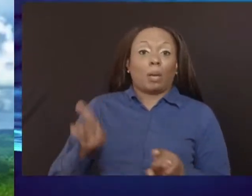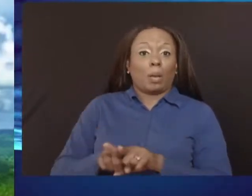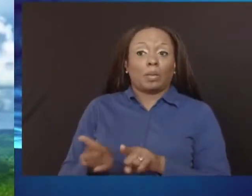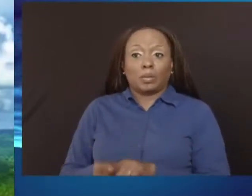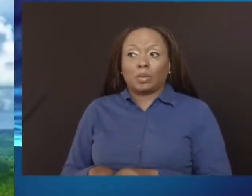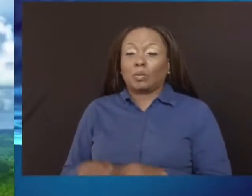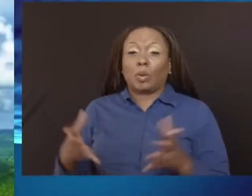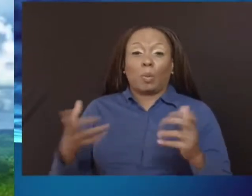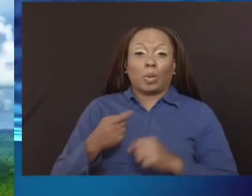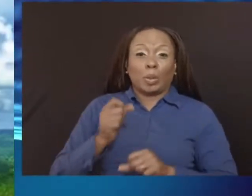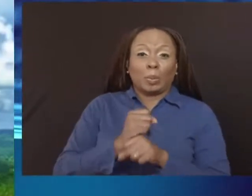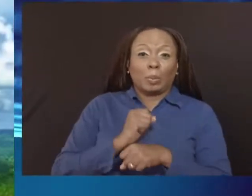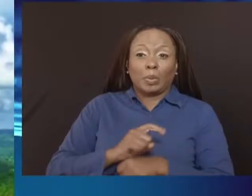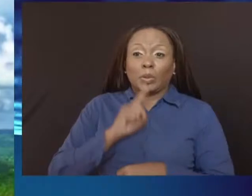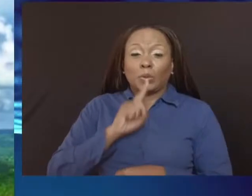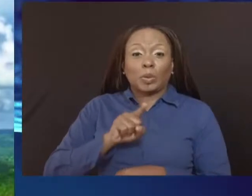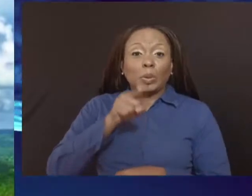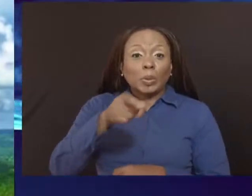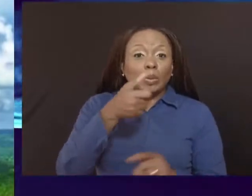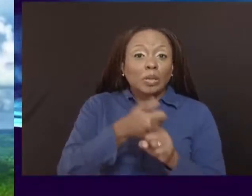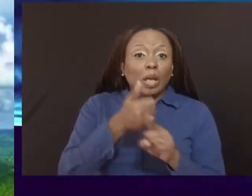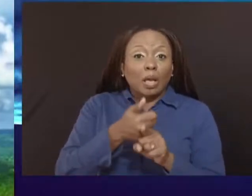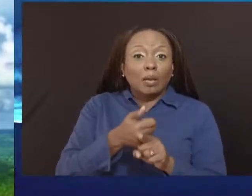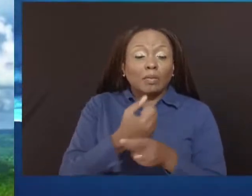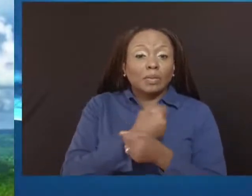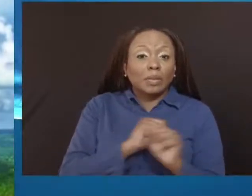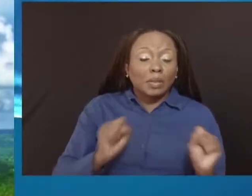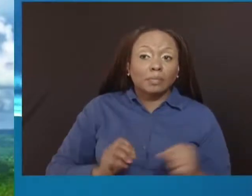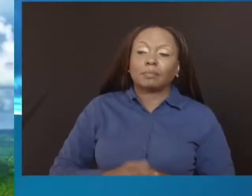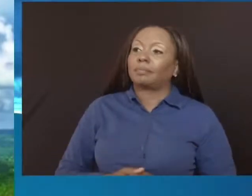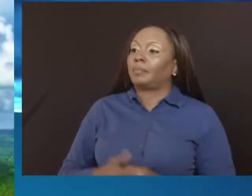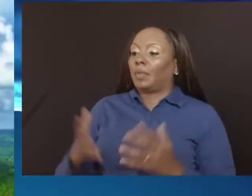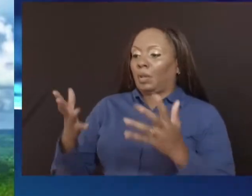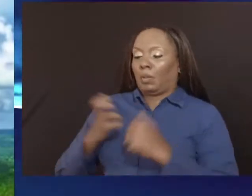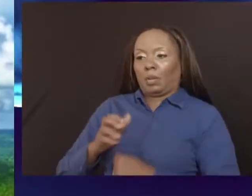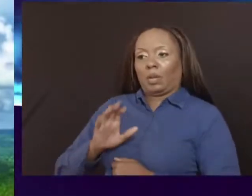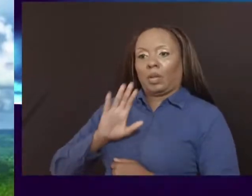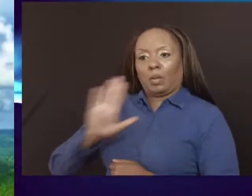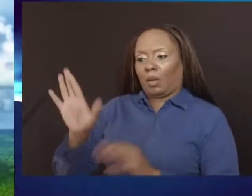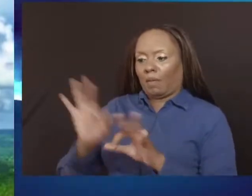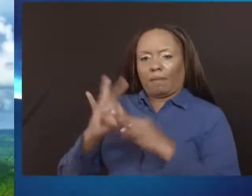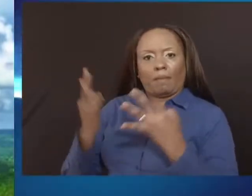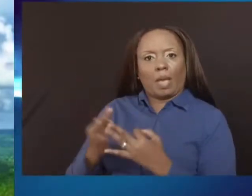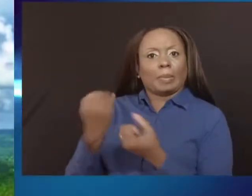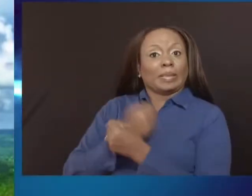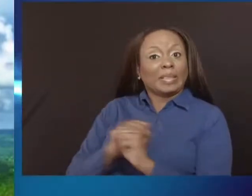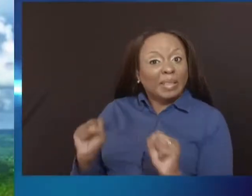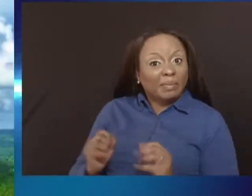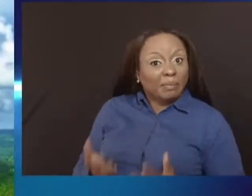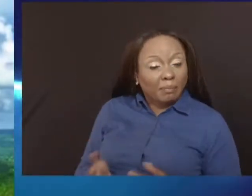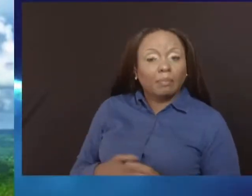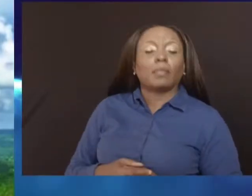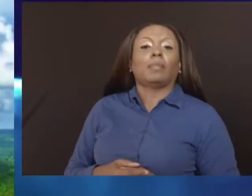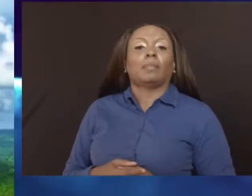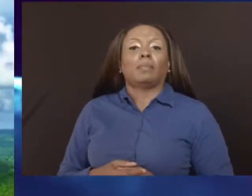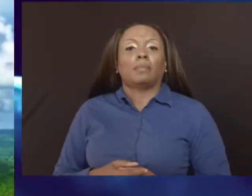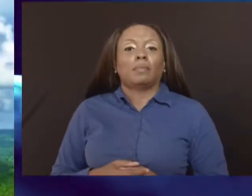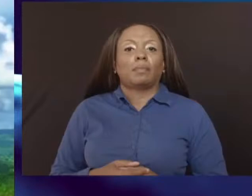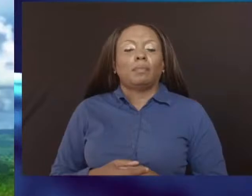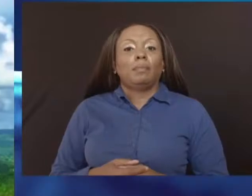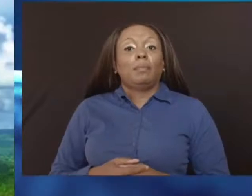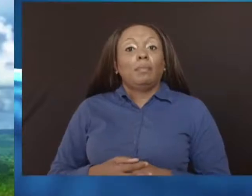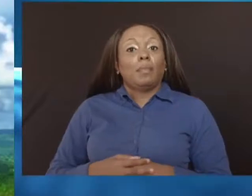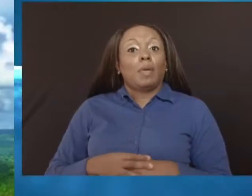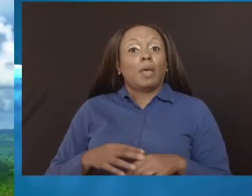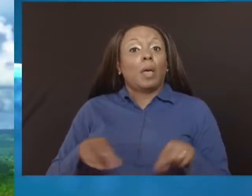implications. We want to ensure that you're safe for yourself. We want to ensure that you are safe for your family in the household. And we will